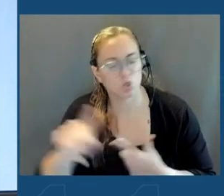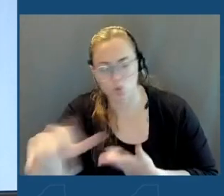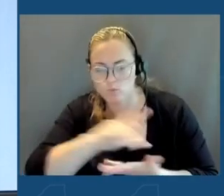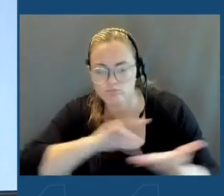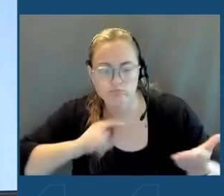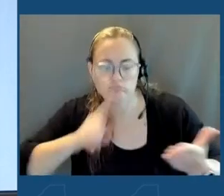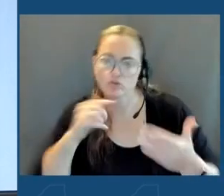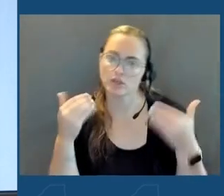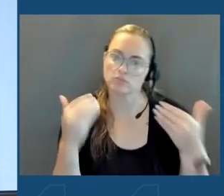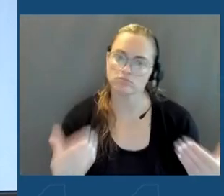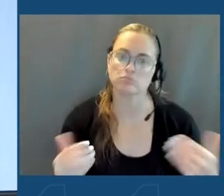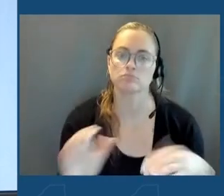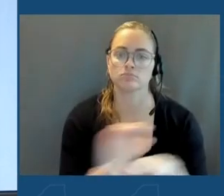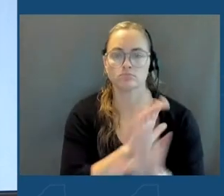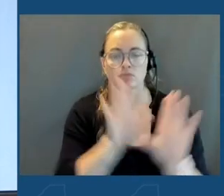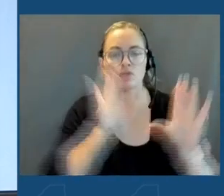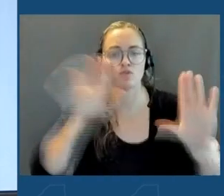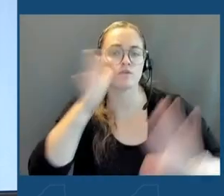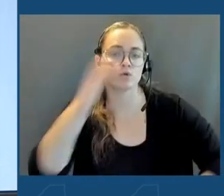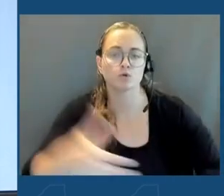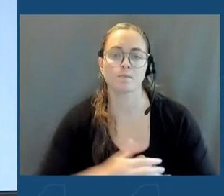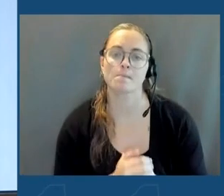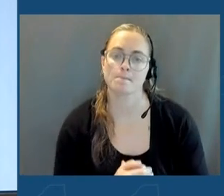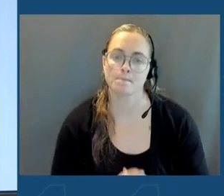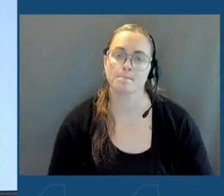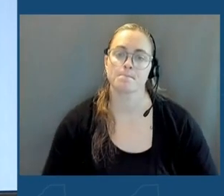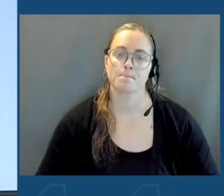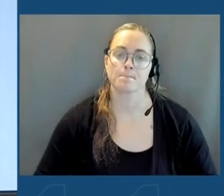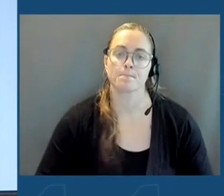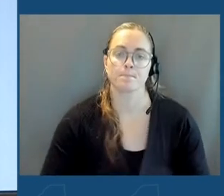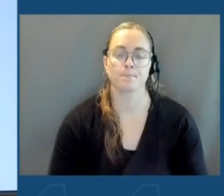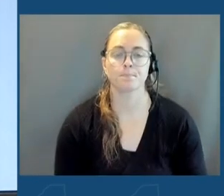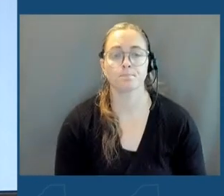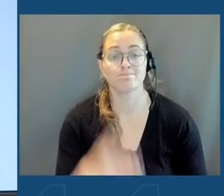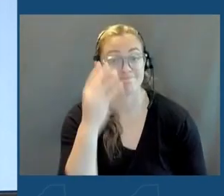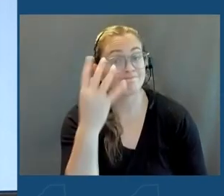have executed this future. And I want you to know,